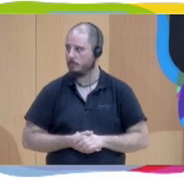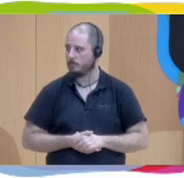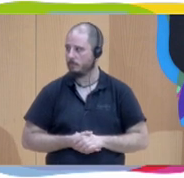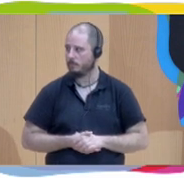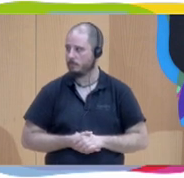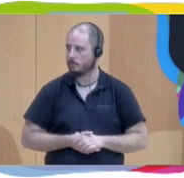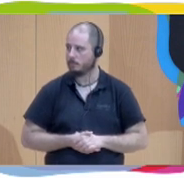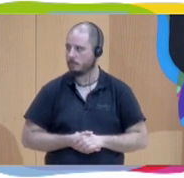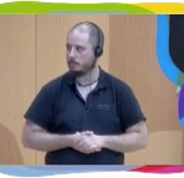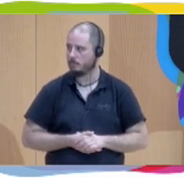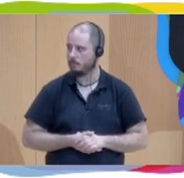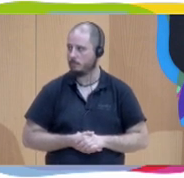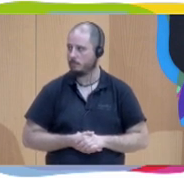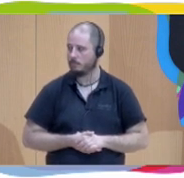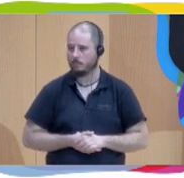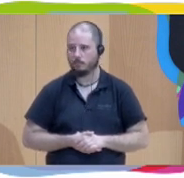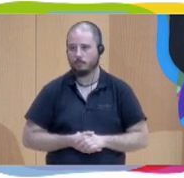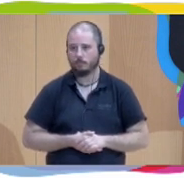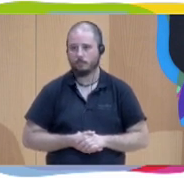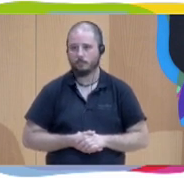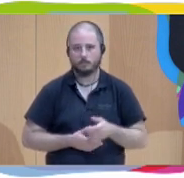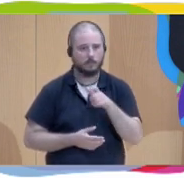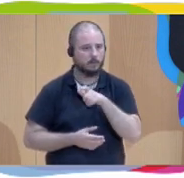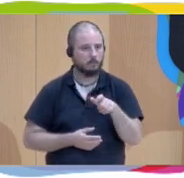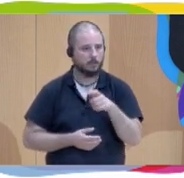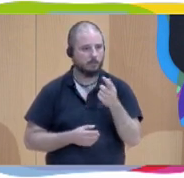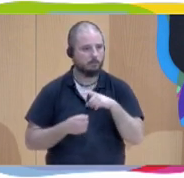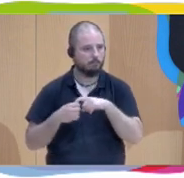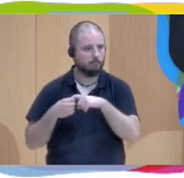had towards the trainers. But the module five.